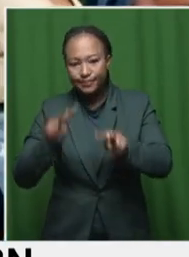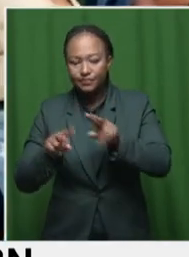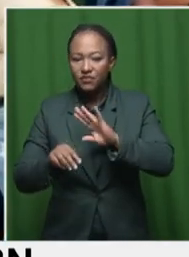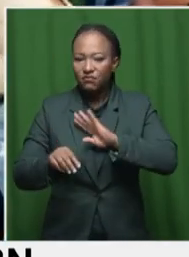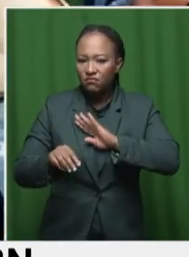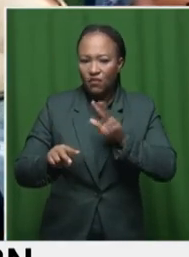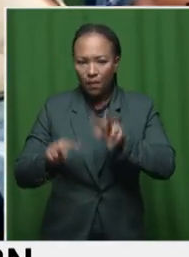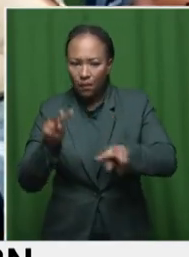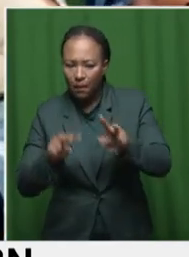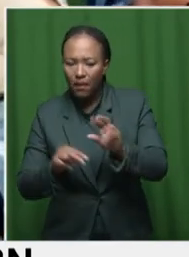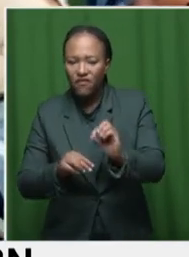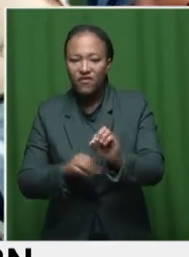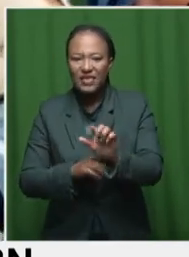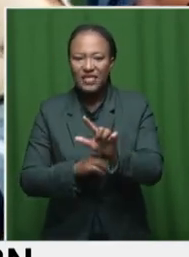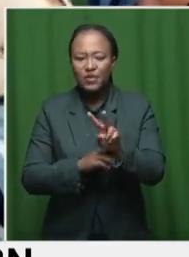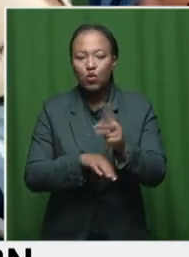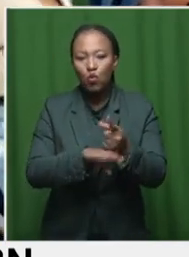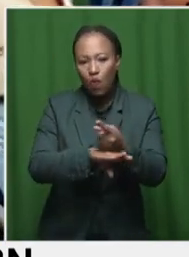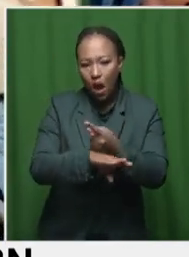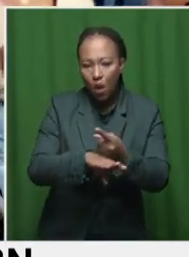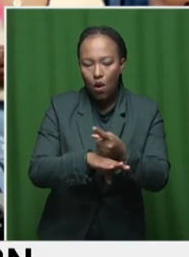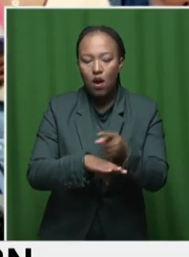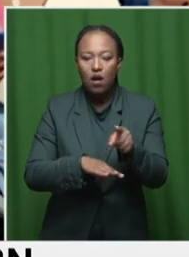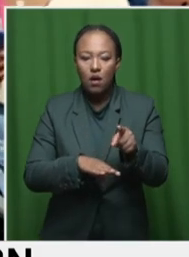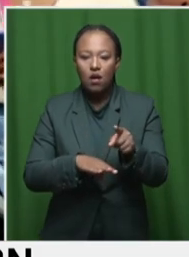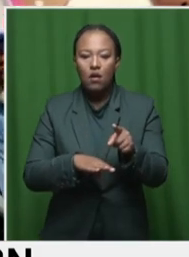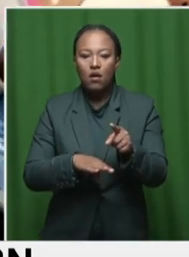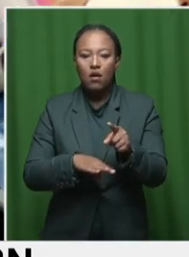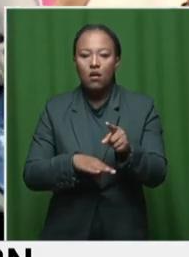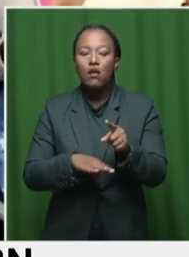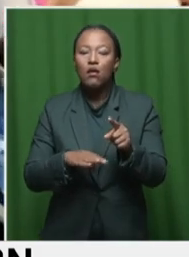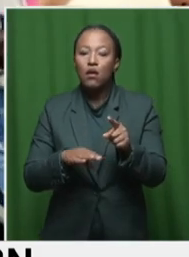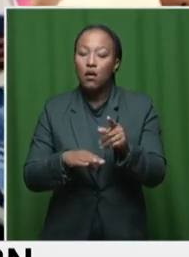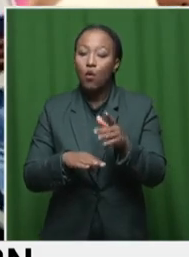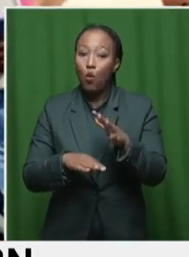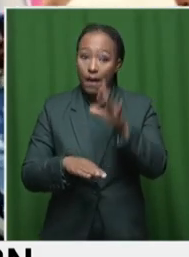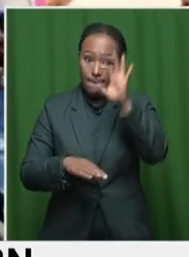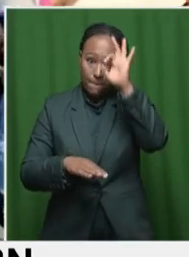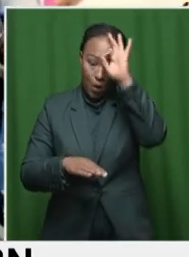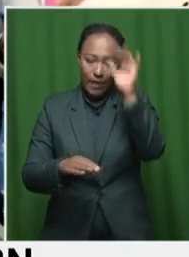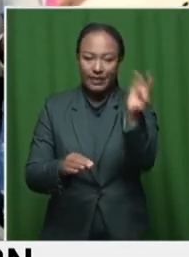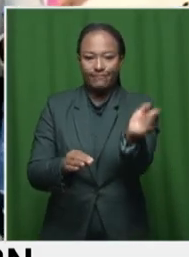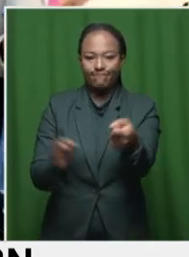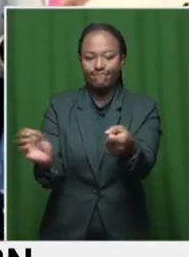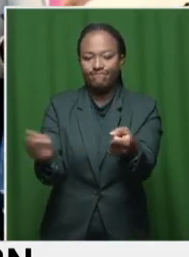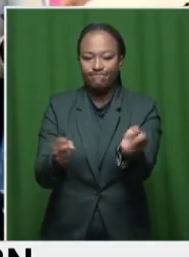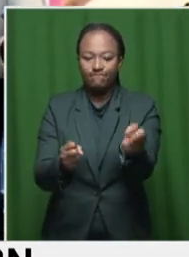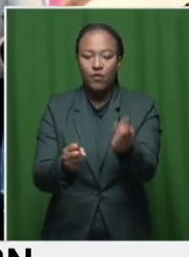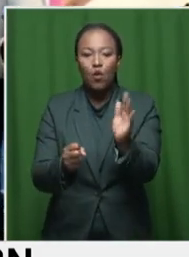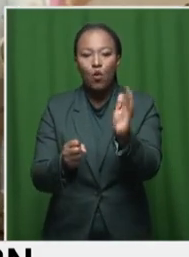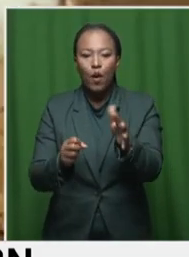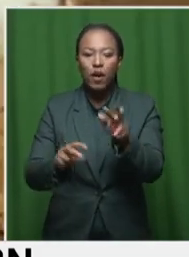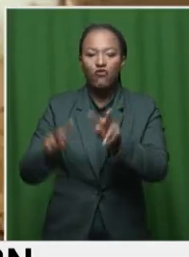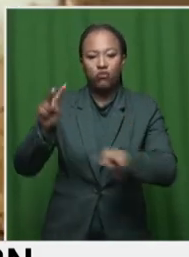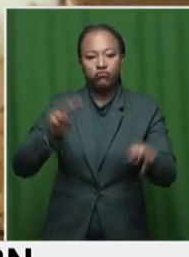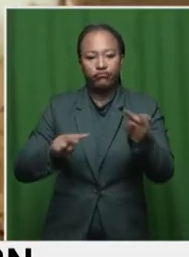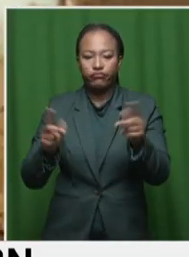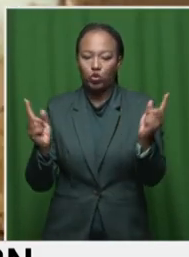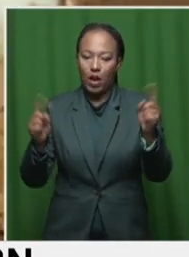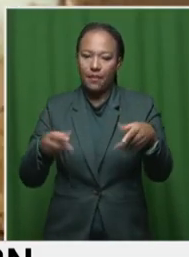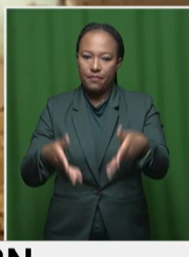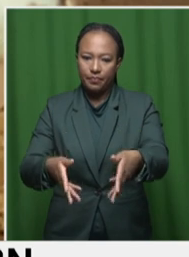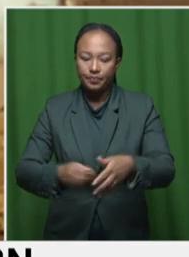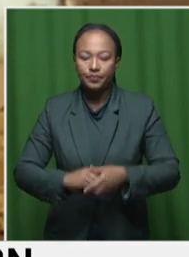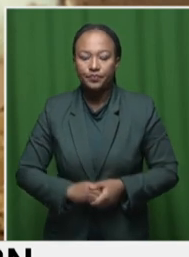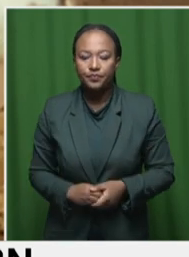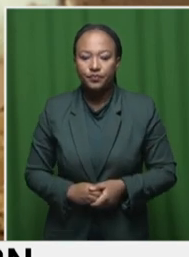In 74 hours, definitely, there will be significant deployment of the special forces coming here. A